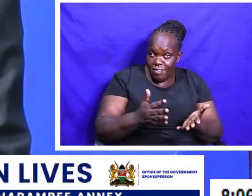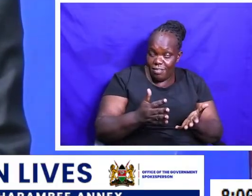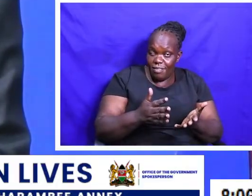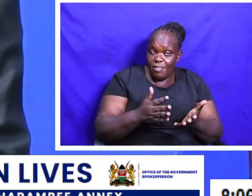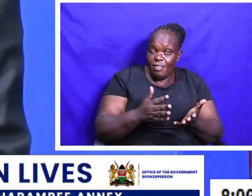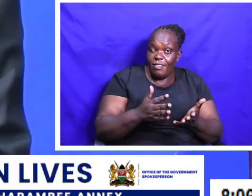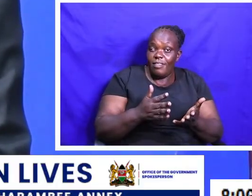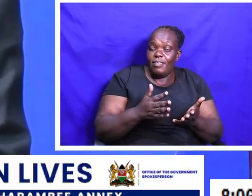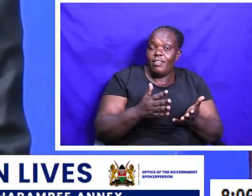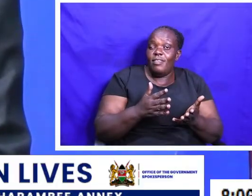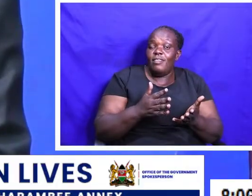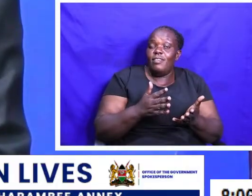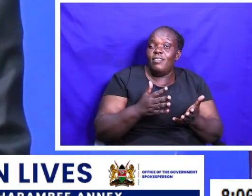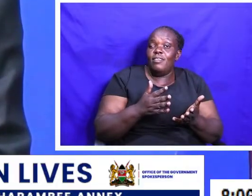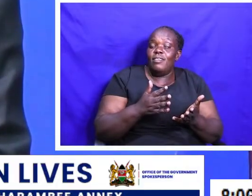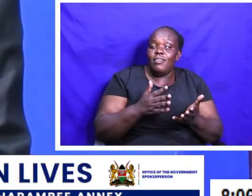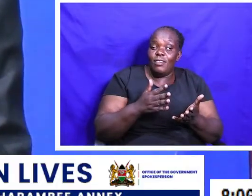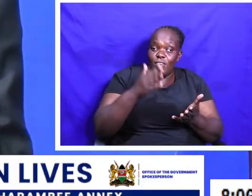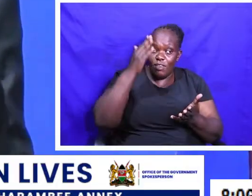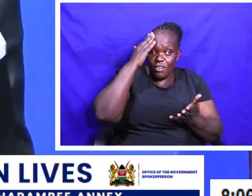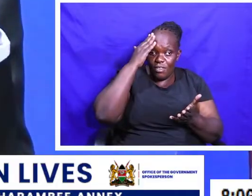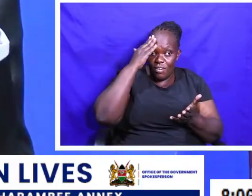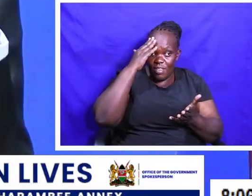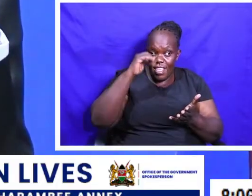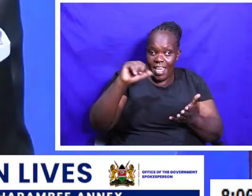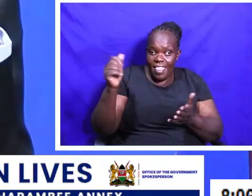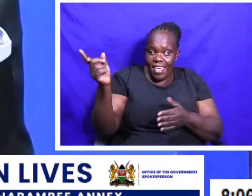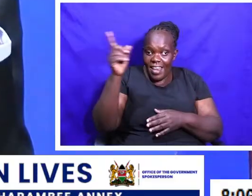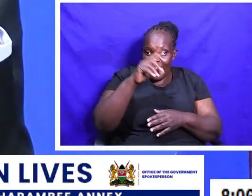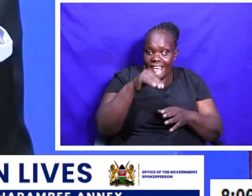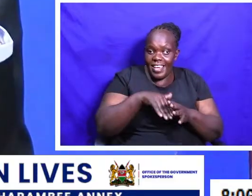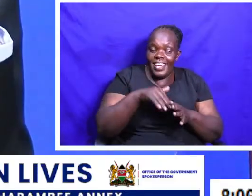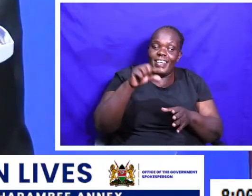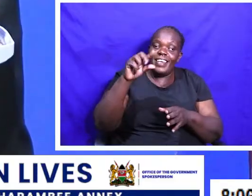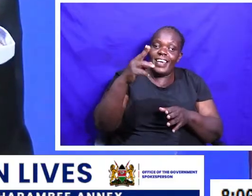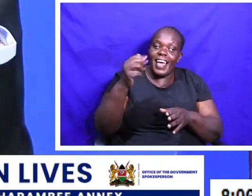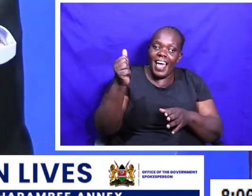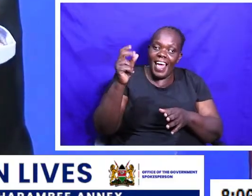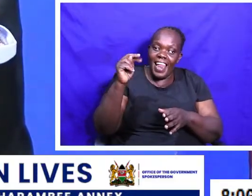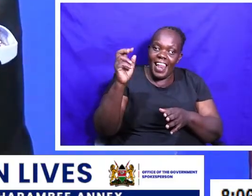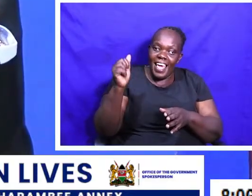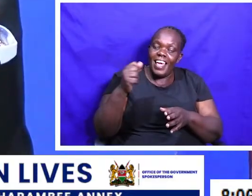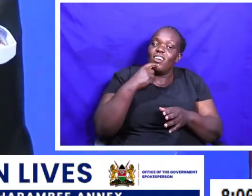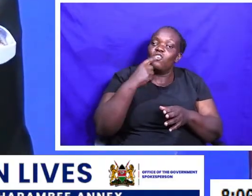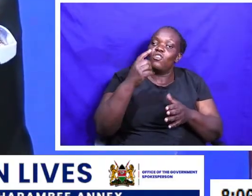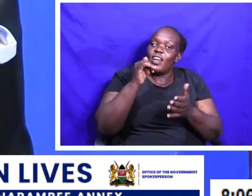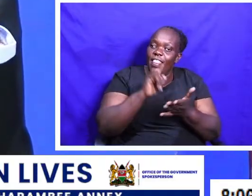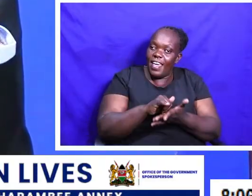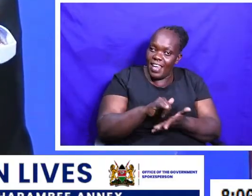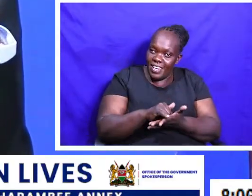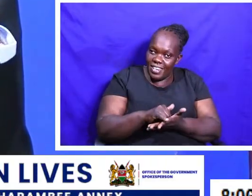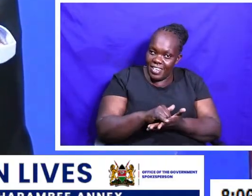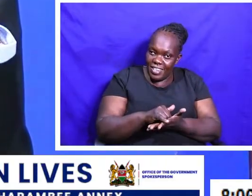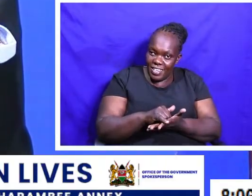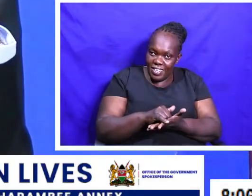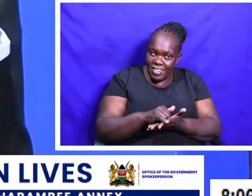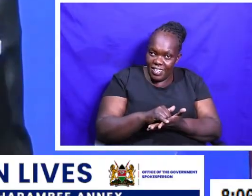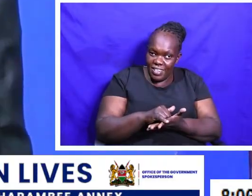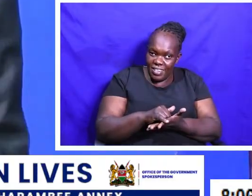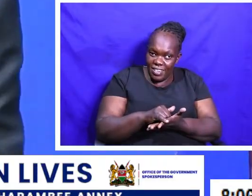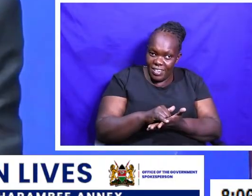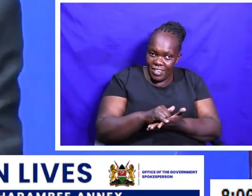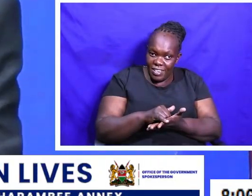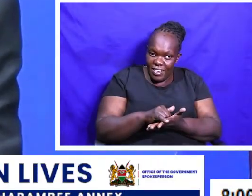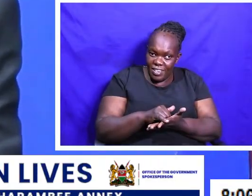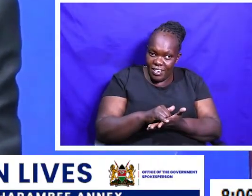I was, we were together the other day in Ghana. You know something? Okay, I'm told that your mic is not well.